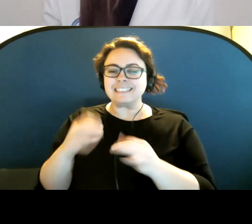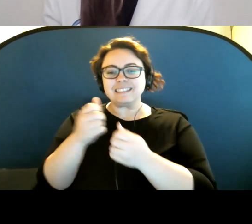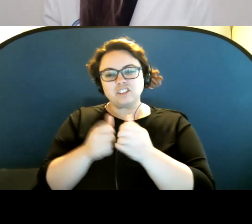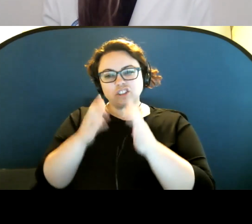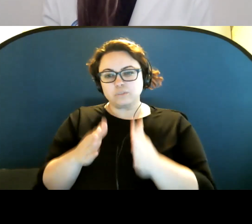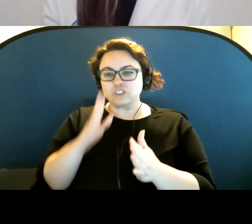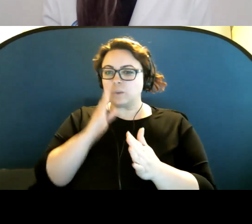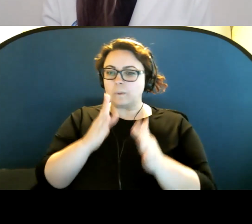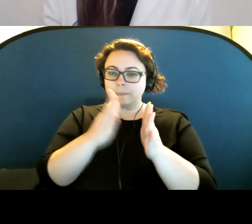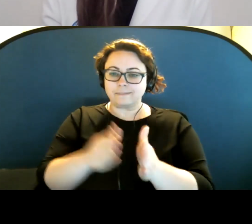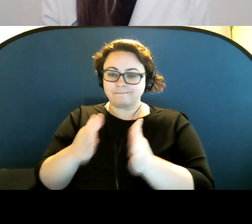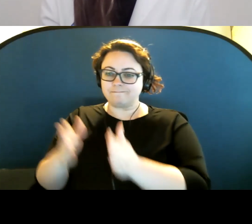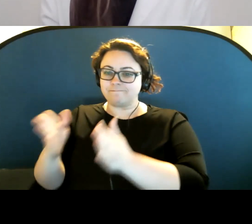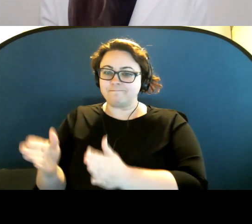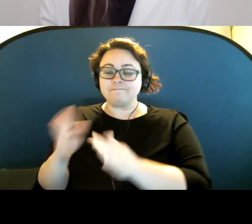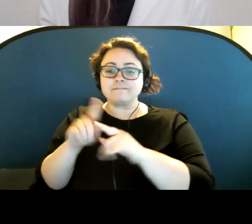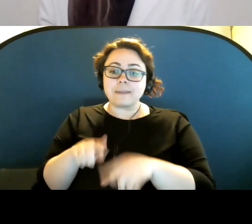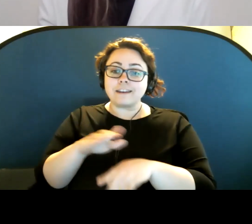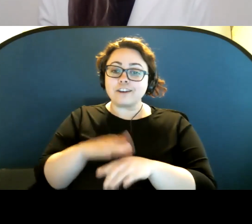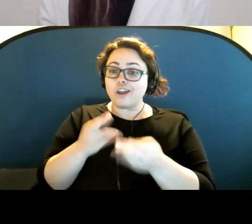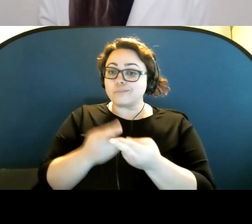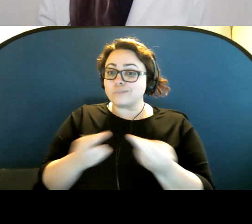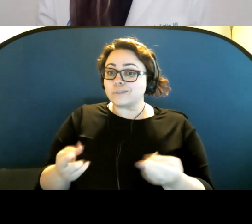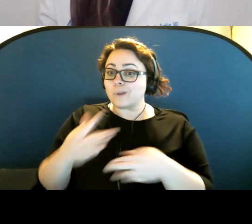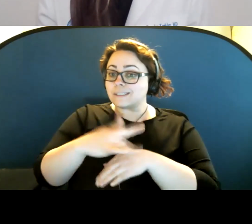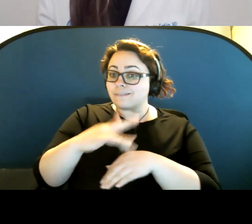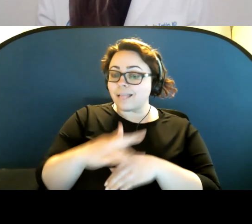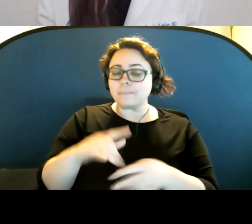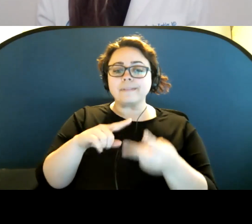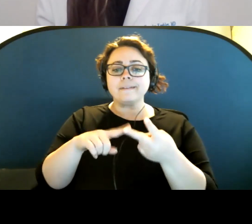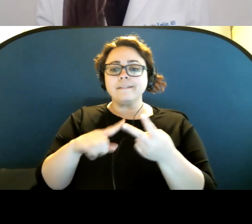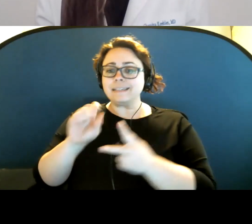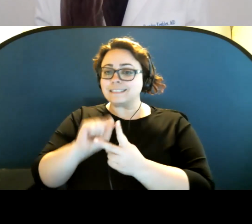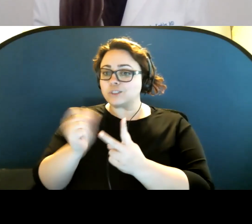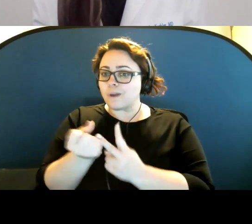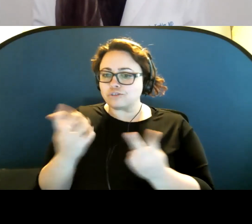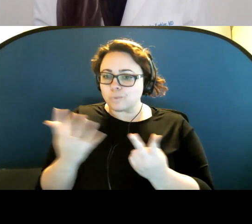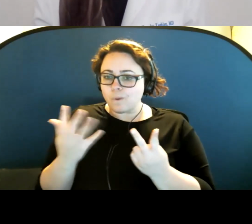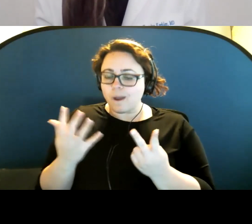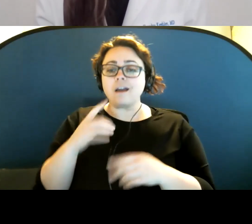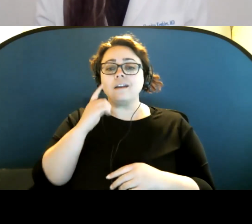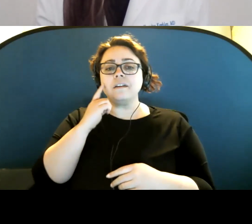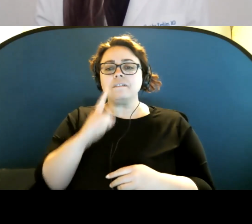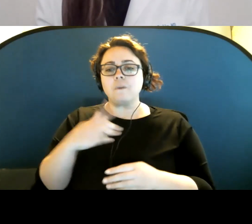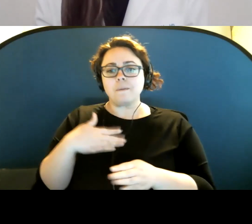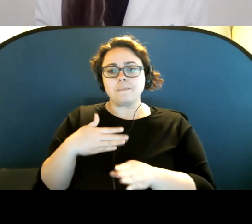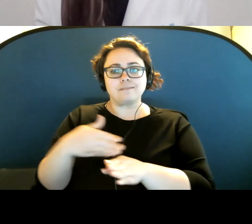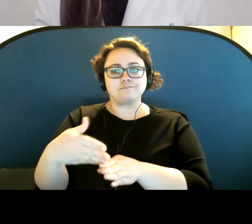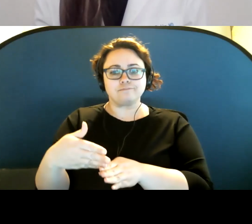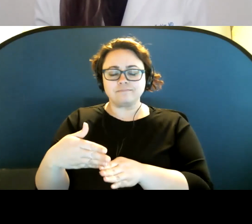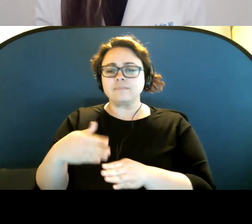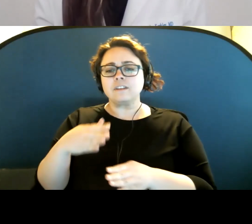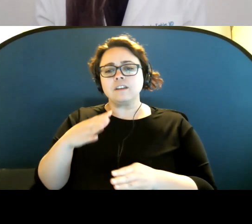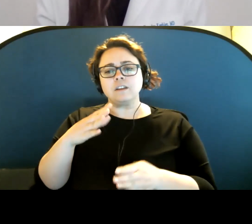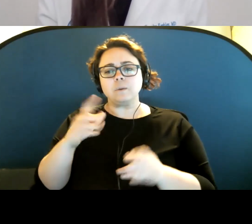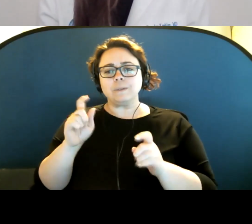based on the available resources and what the situation is. So in geriatrics, we strive for an interdisciplinary